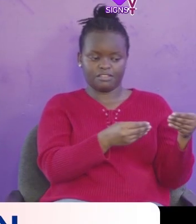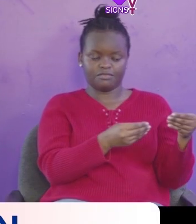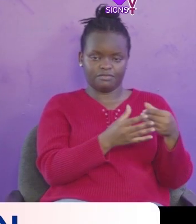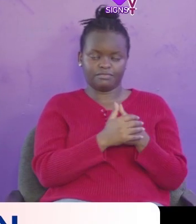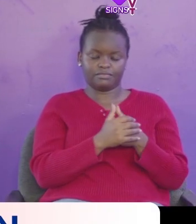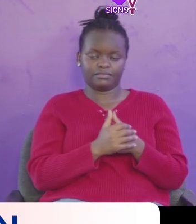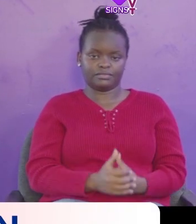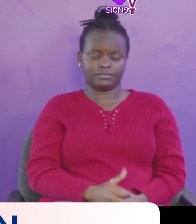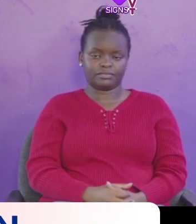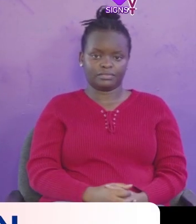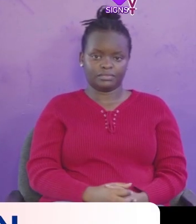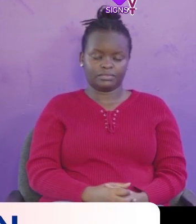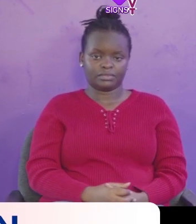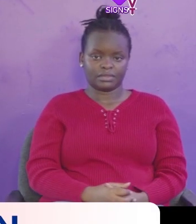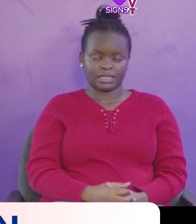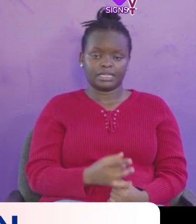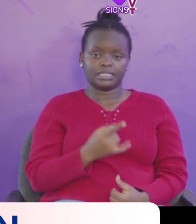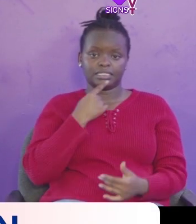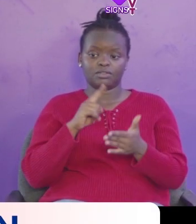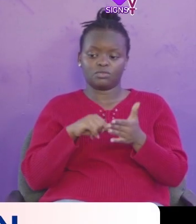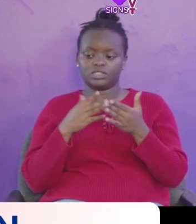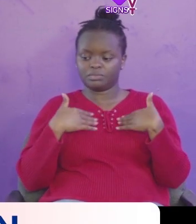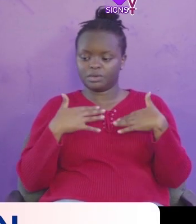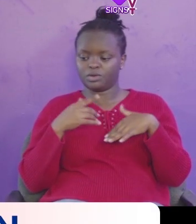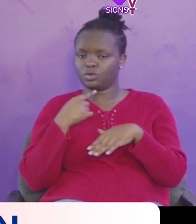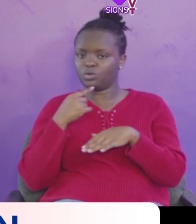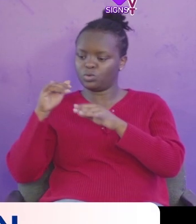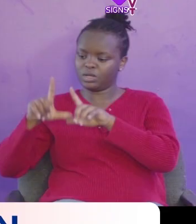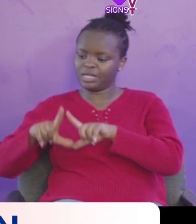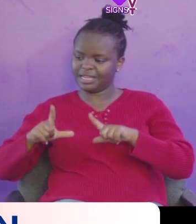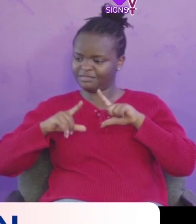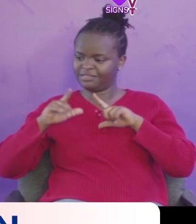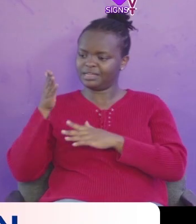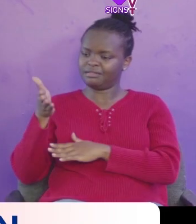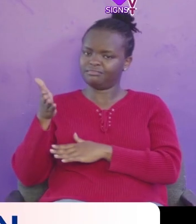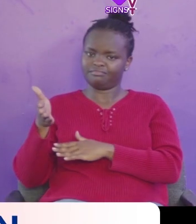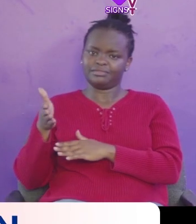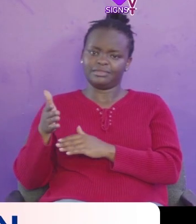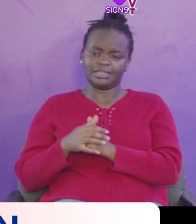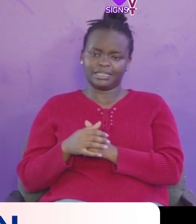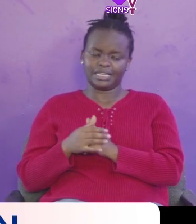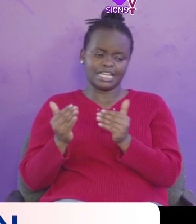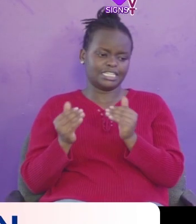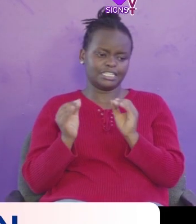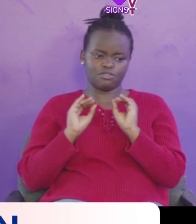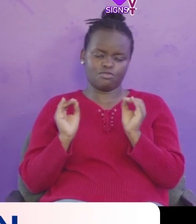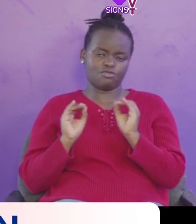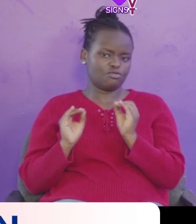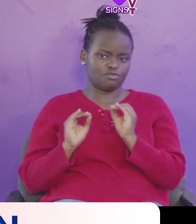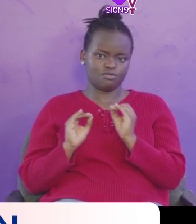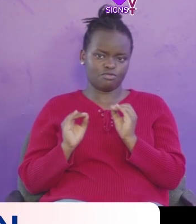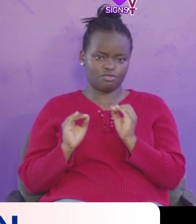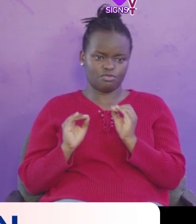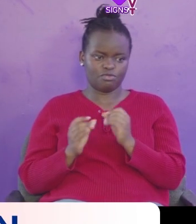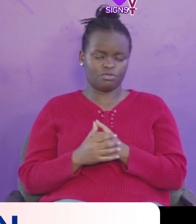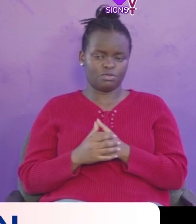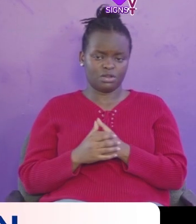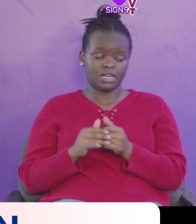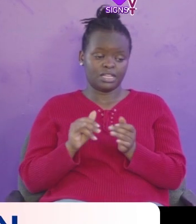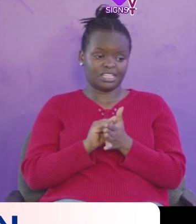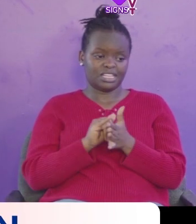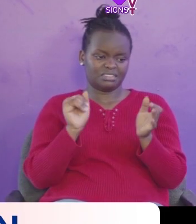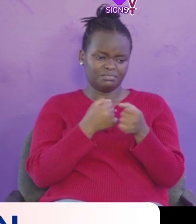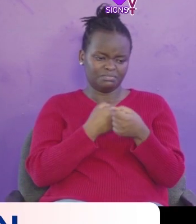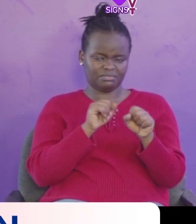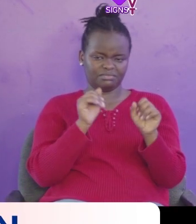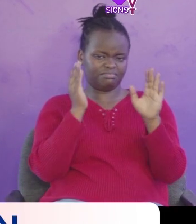So what you're saying is that when you wamechukua hizo manyumba, wengi see the deserving case. See the deserving case. Na hiyo hata si kitu tunaweza